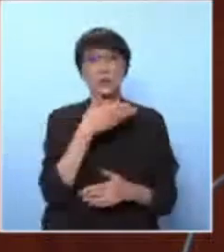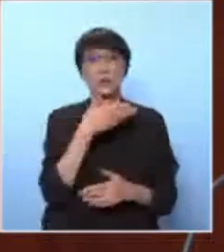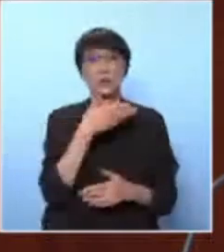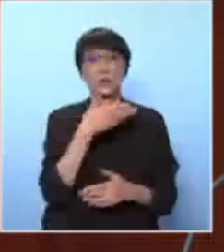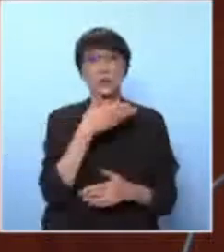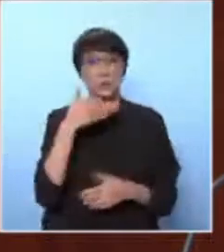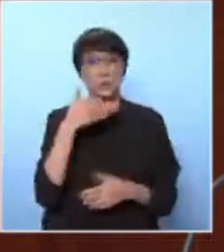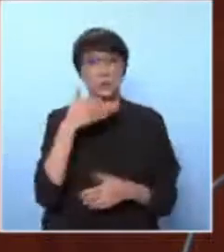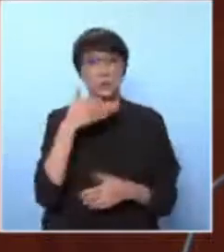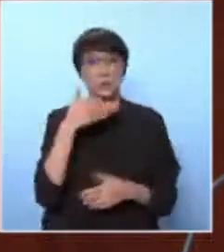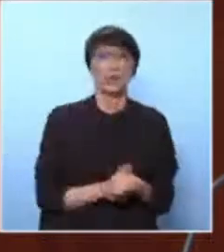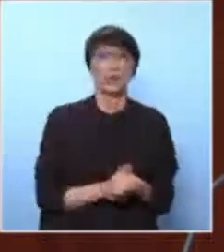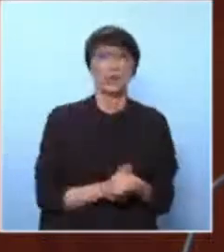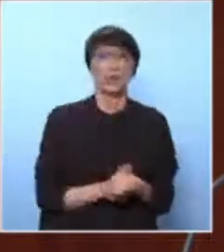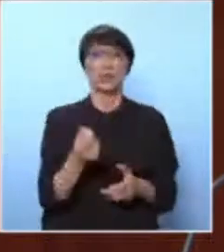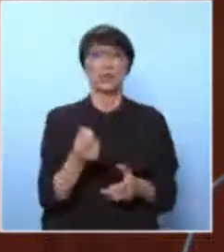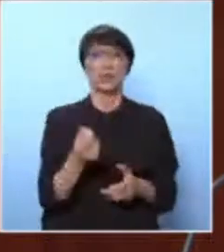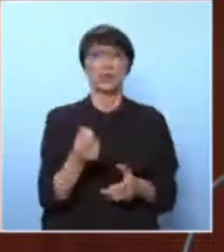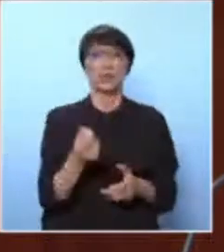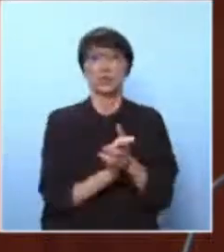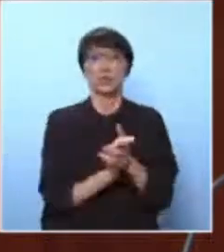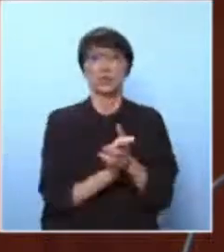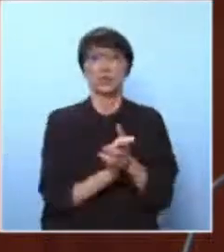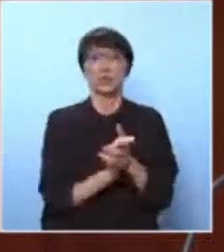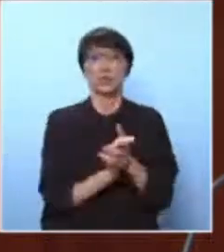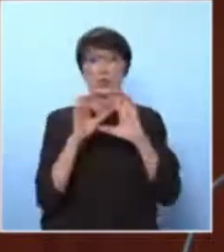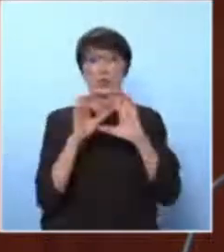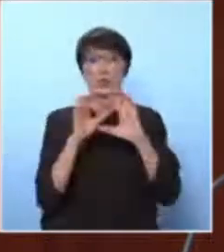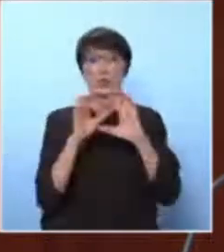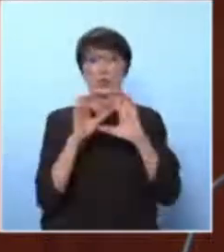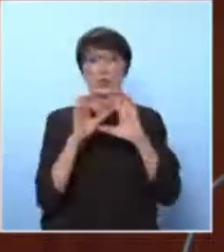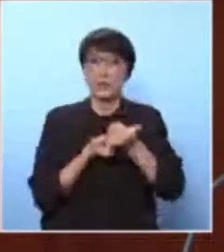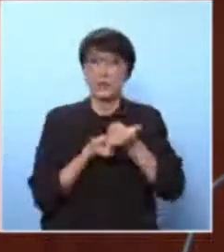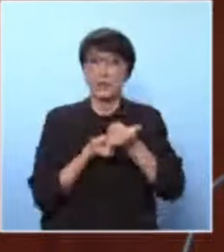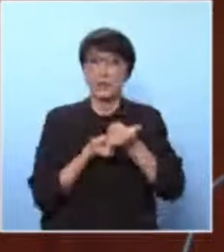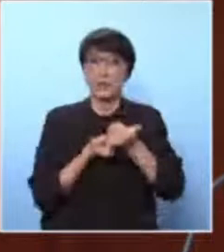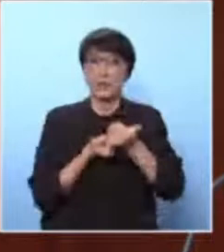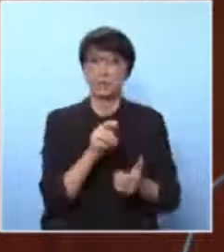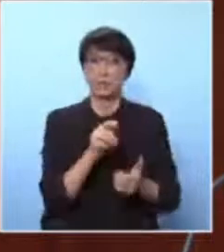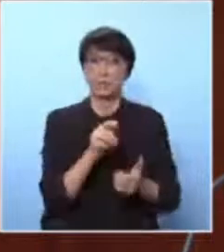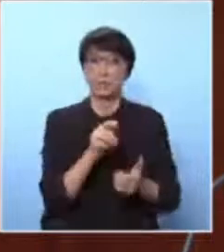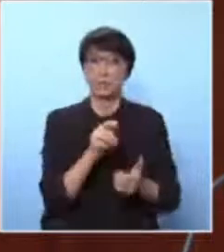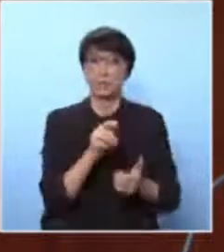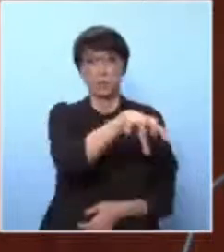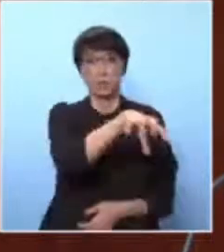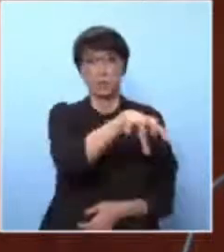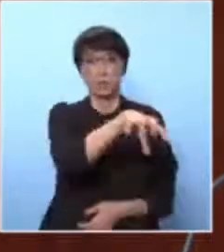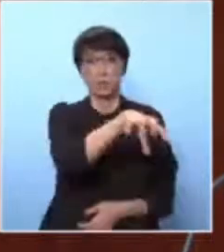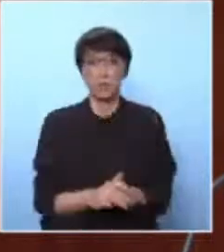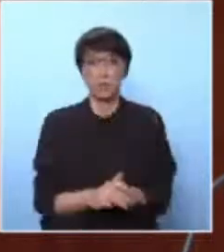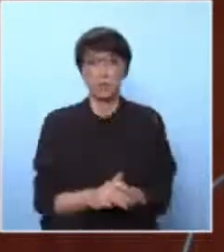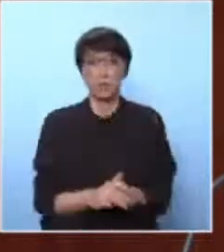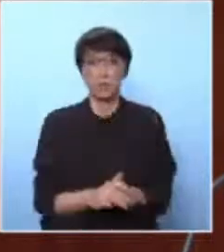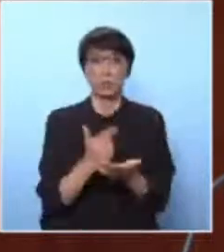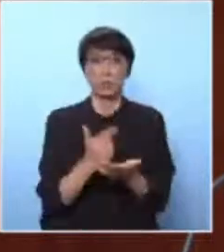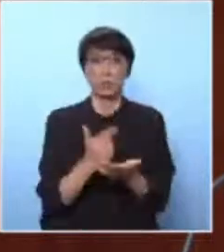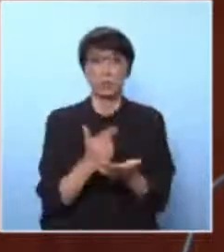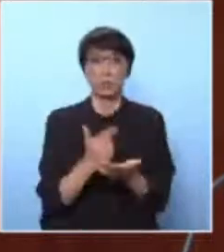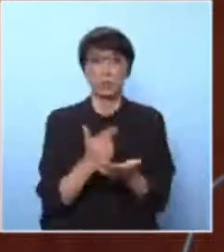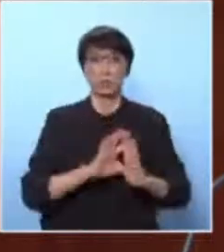will regularize the district-based programs for racial harmony.